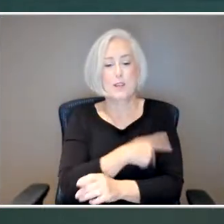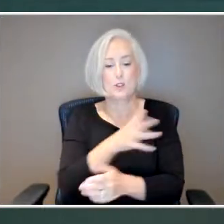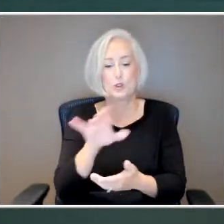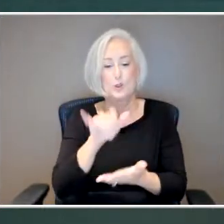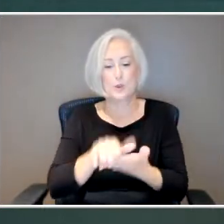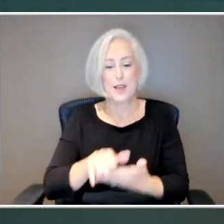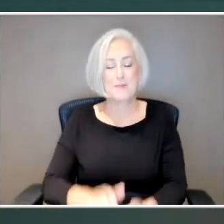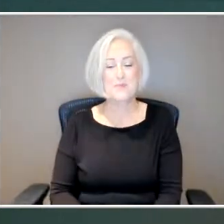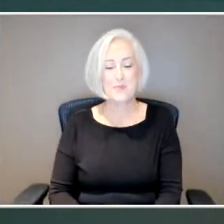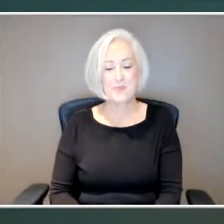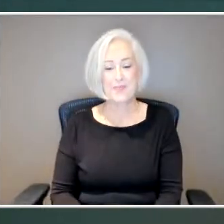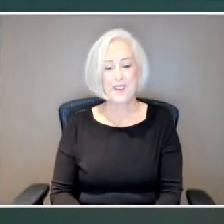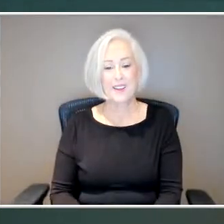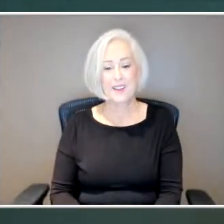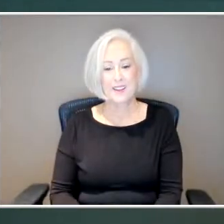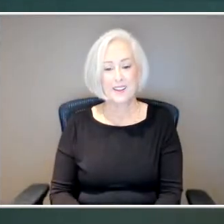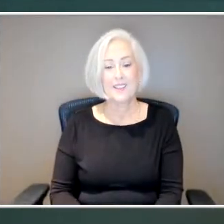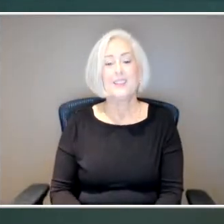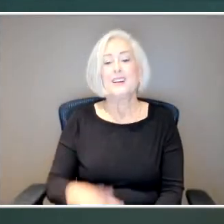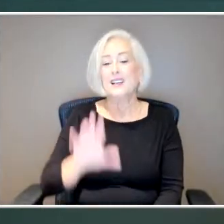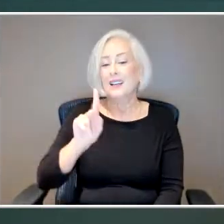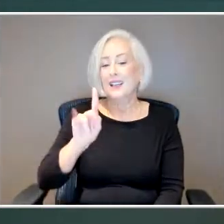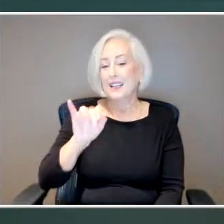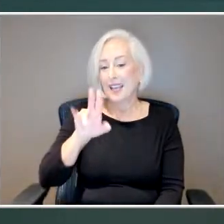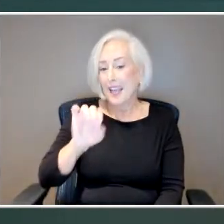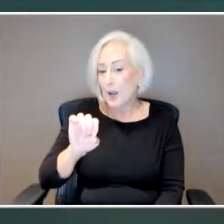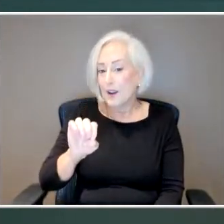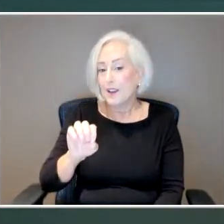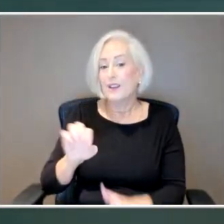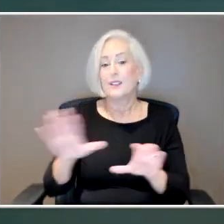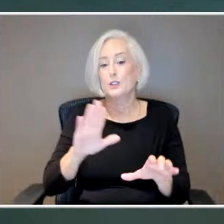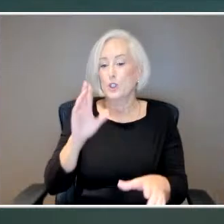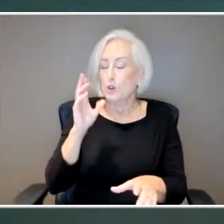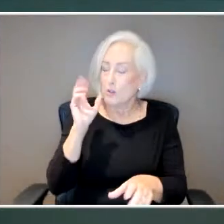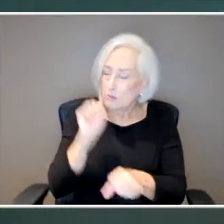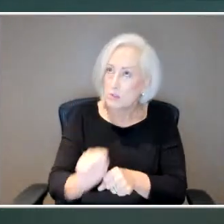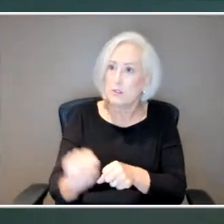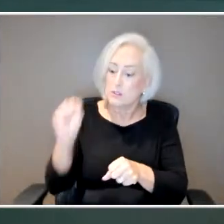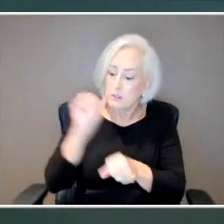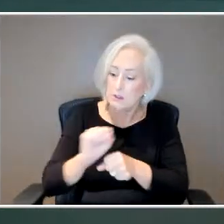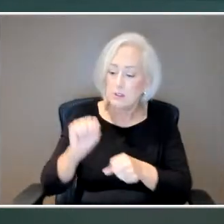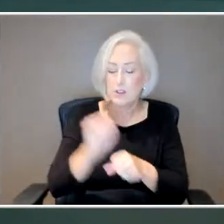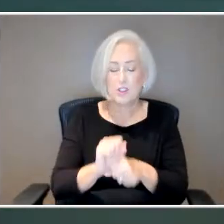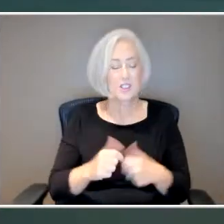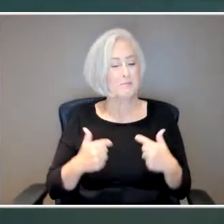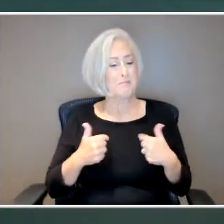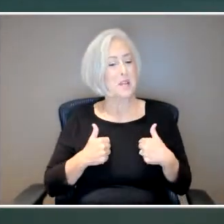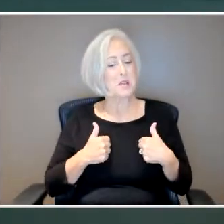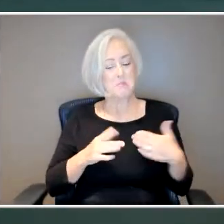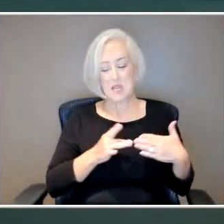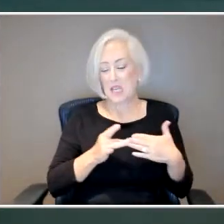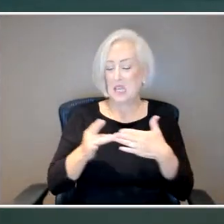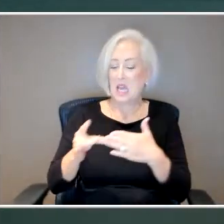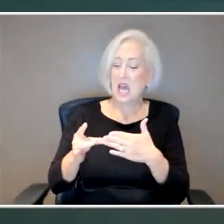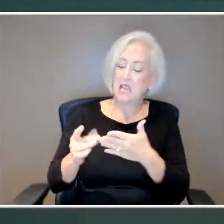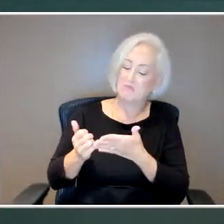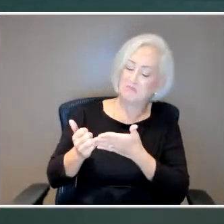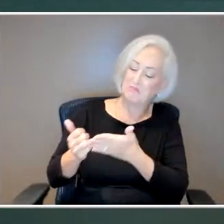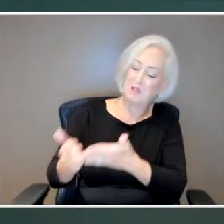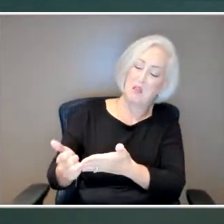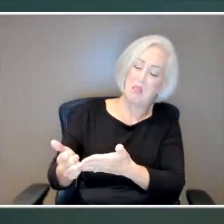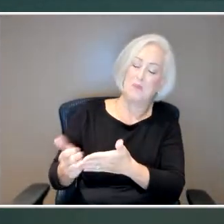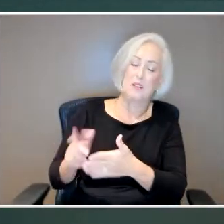say, you're doing the hard work. I'm just here sort of guiding you, but but you're the one that's really doing the hard work. And